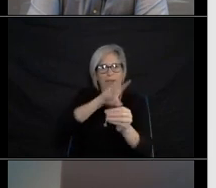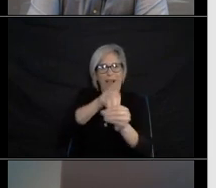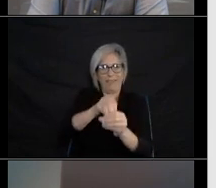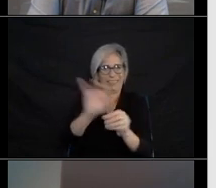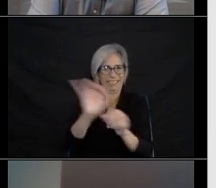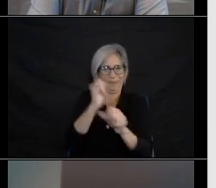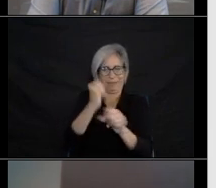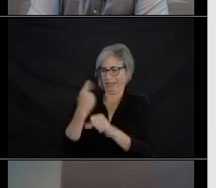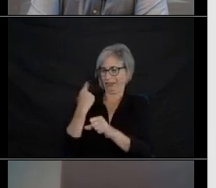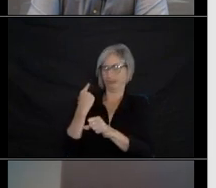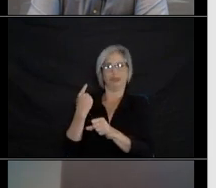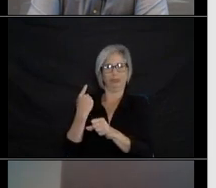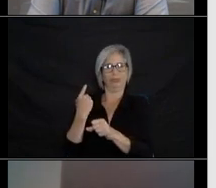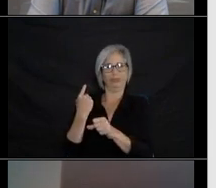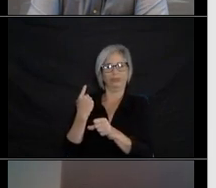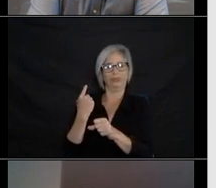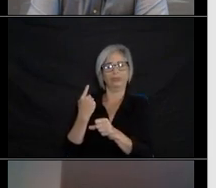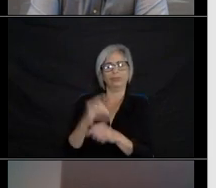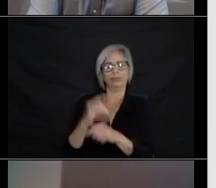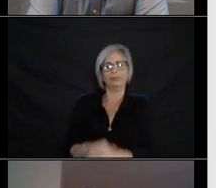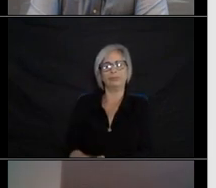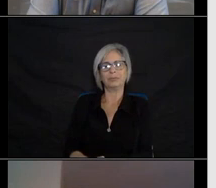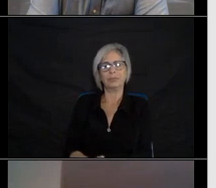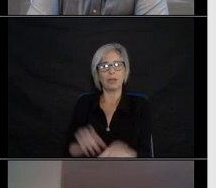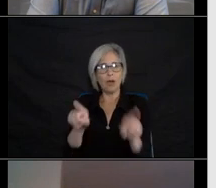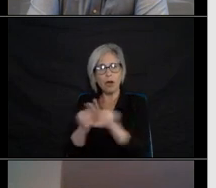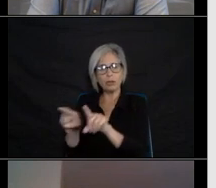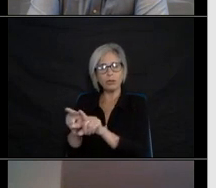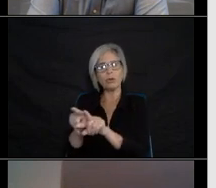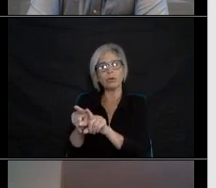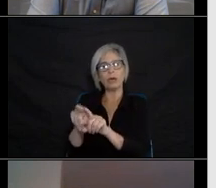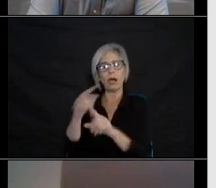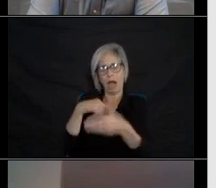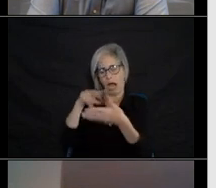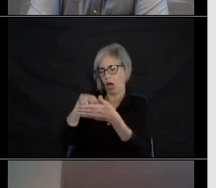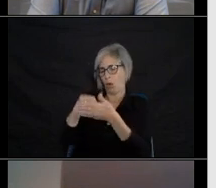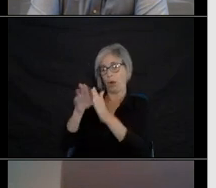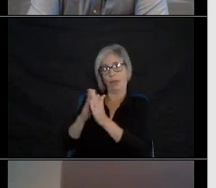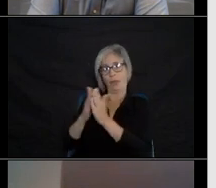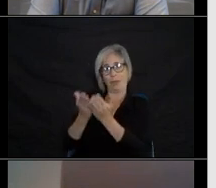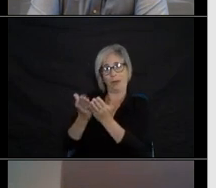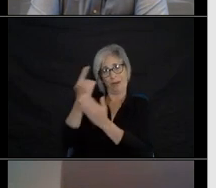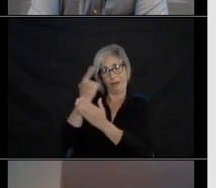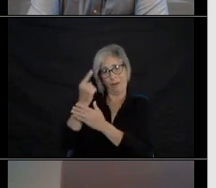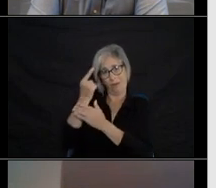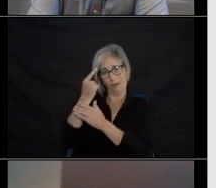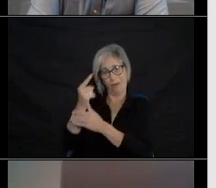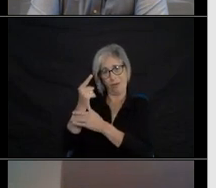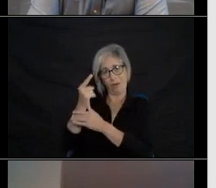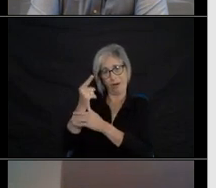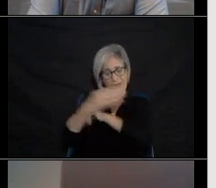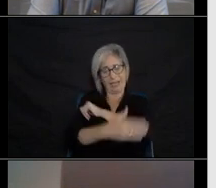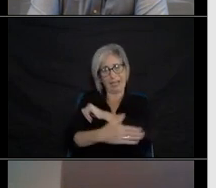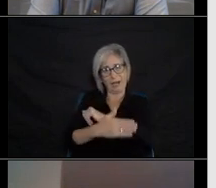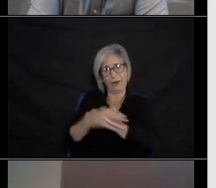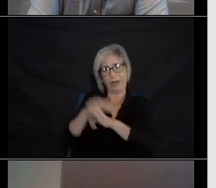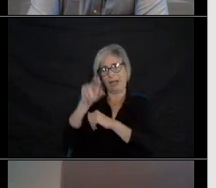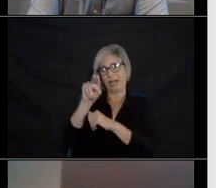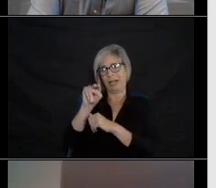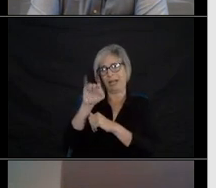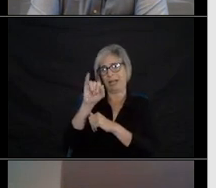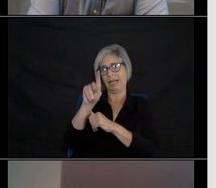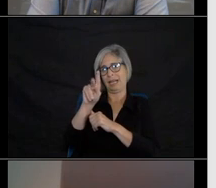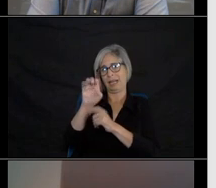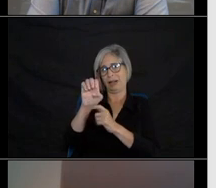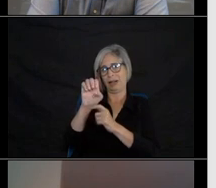did last year. And also, I read the book for the county called The Nickel Boys. I thought it